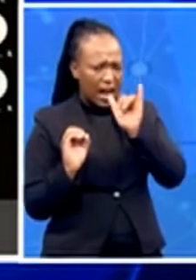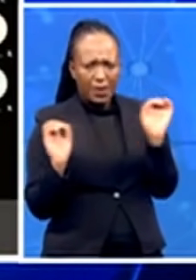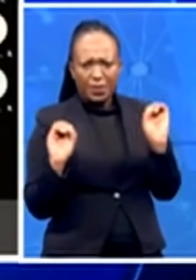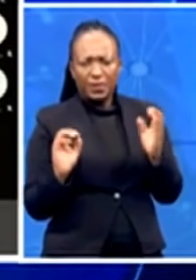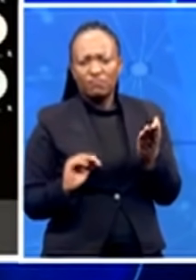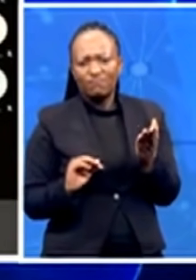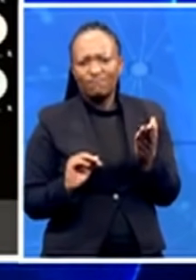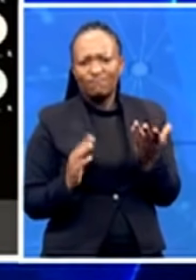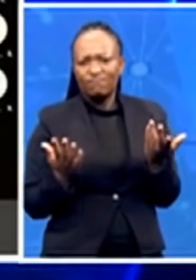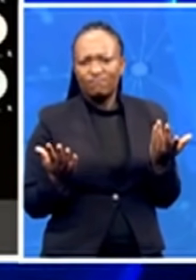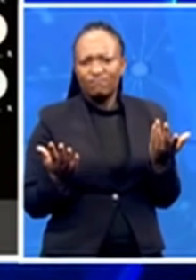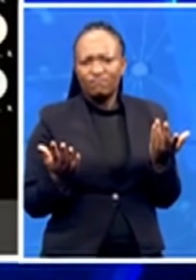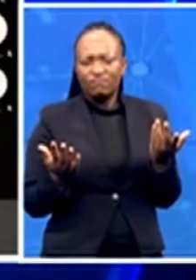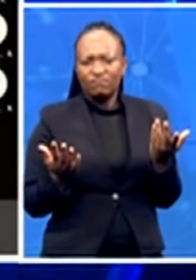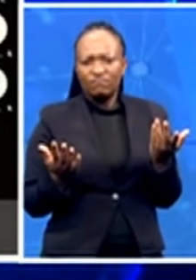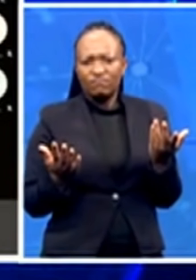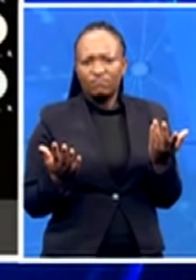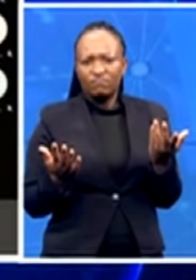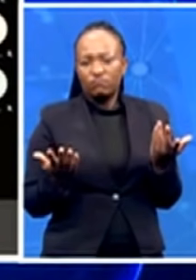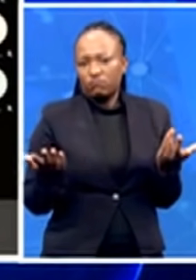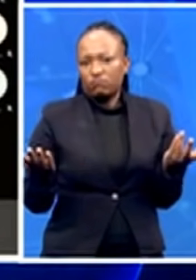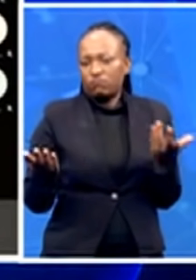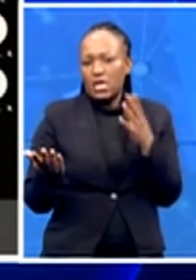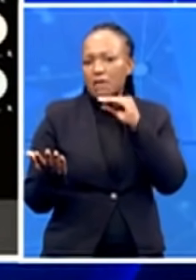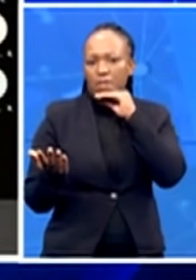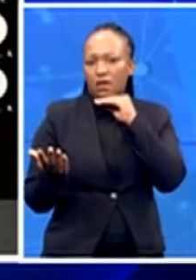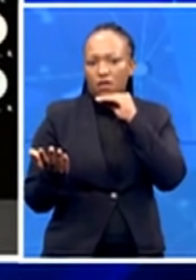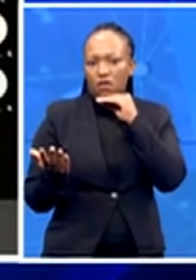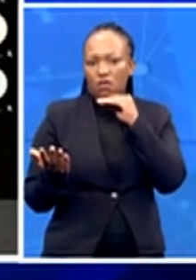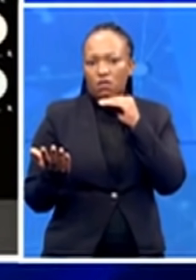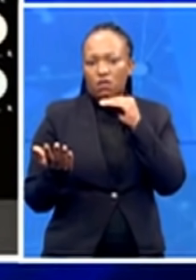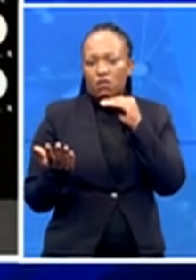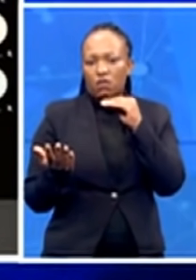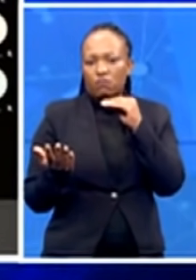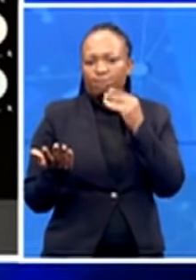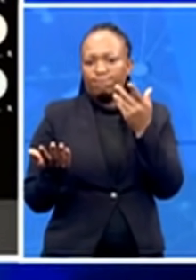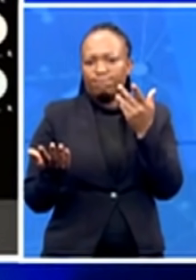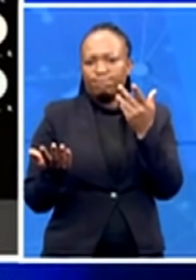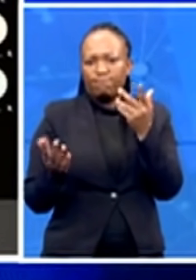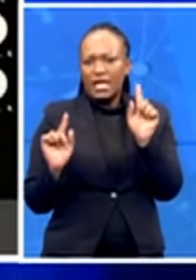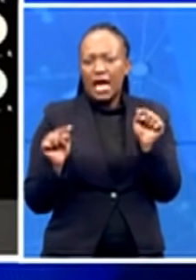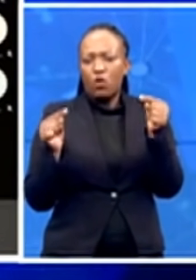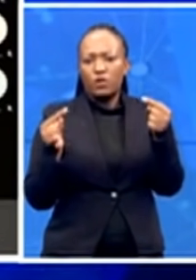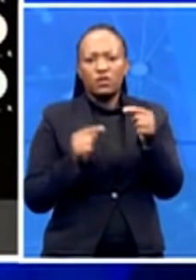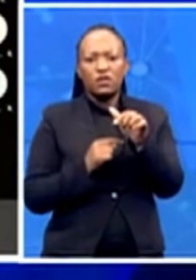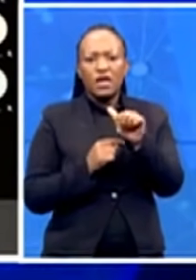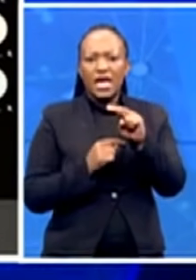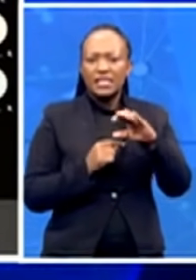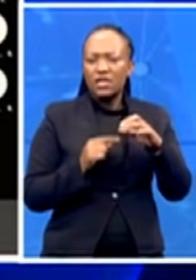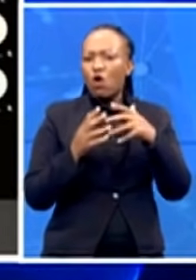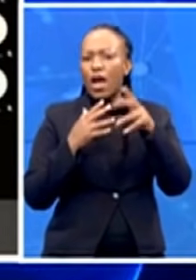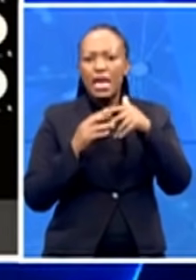logic would conclude that it is not open to the ANC or to anybody to use